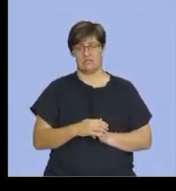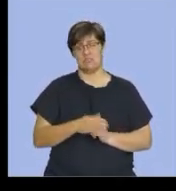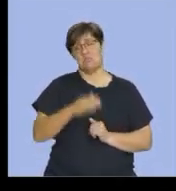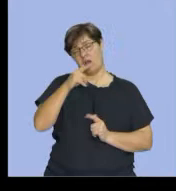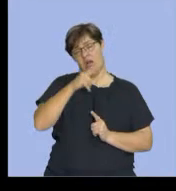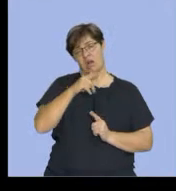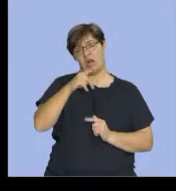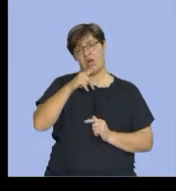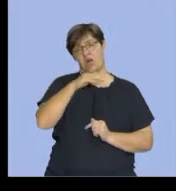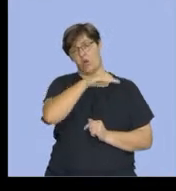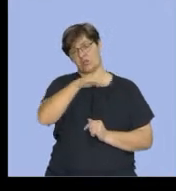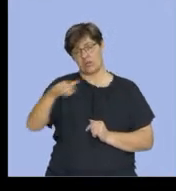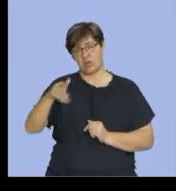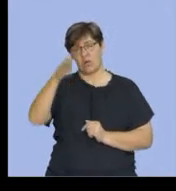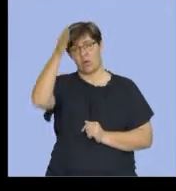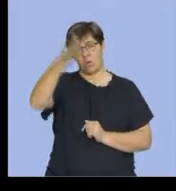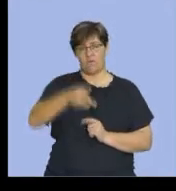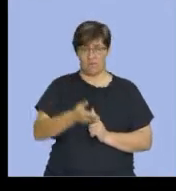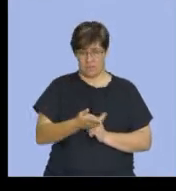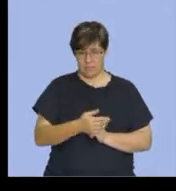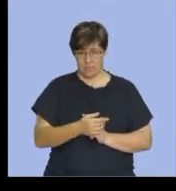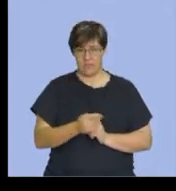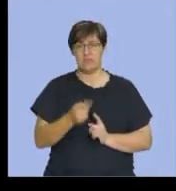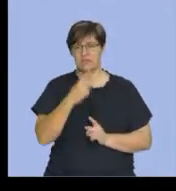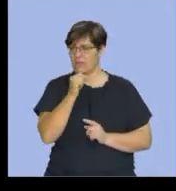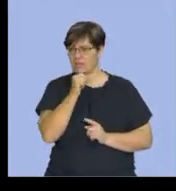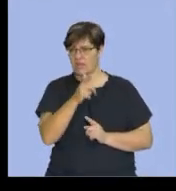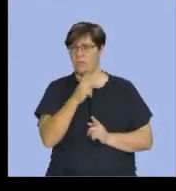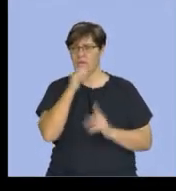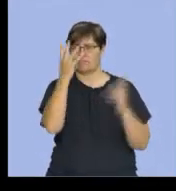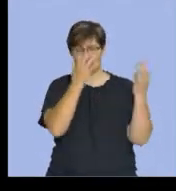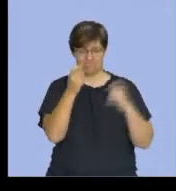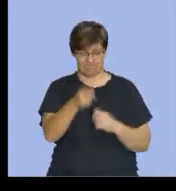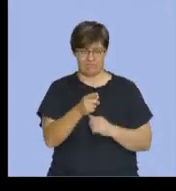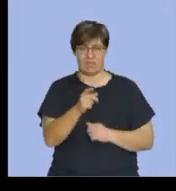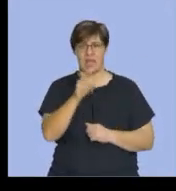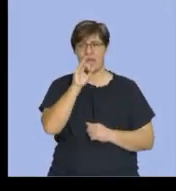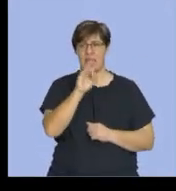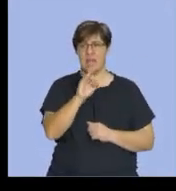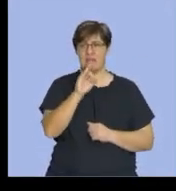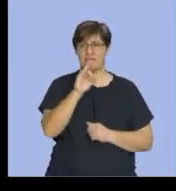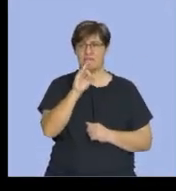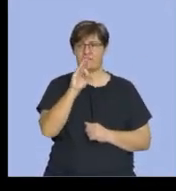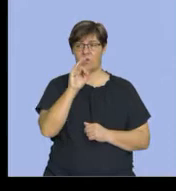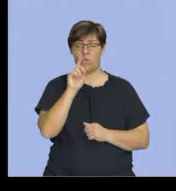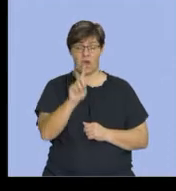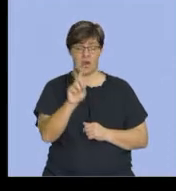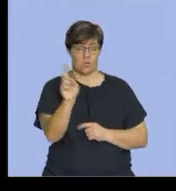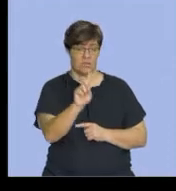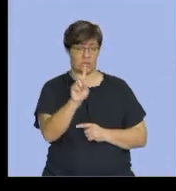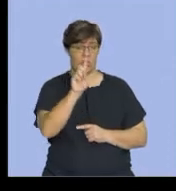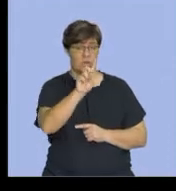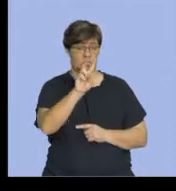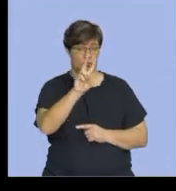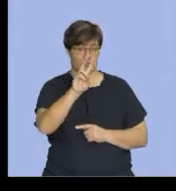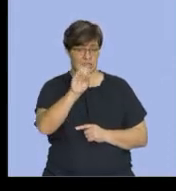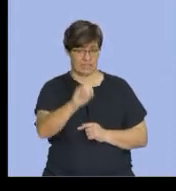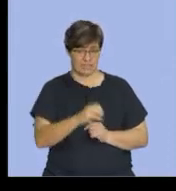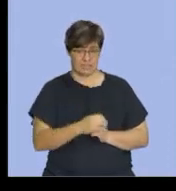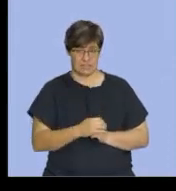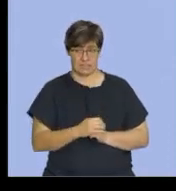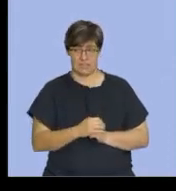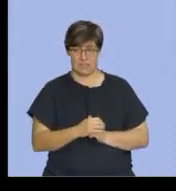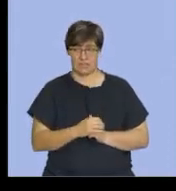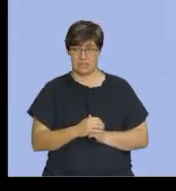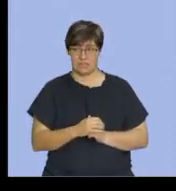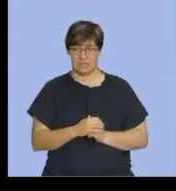that's fine. Doesn't matter. We need to work it out. F1 was 120.